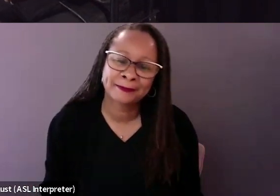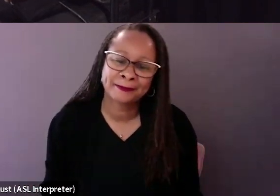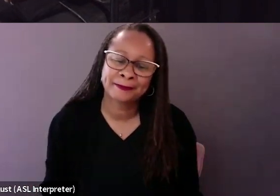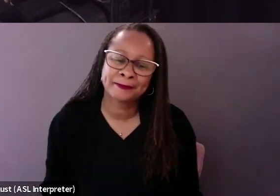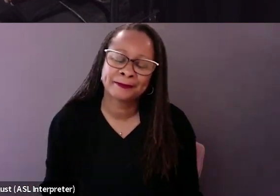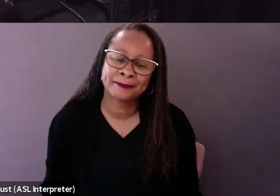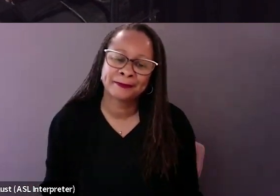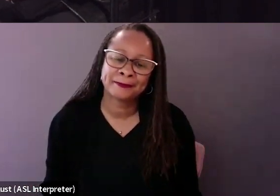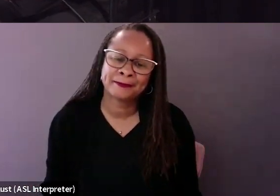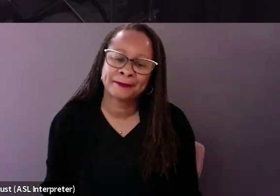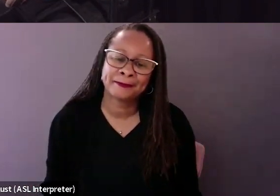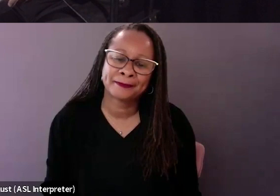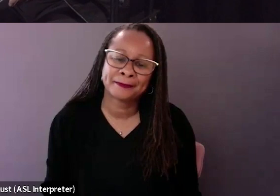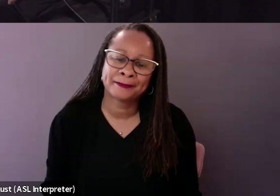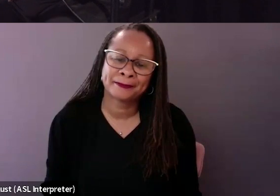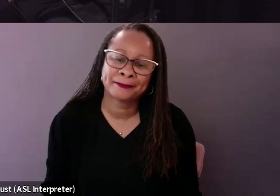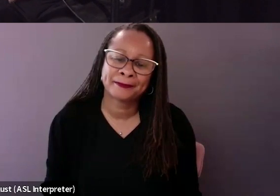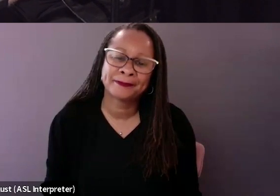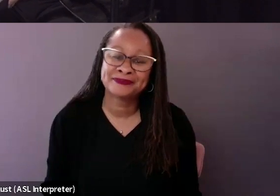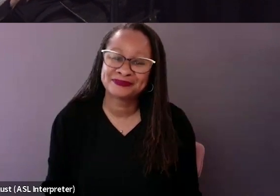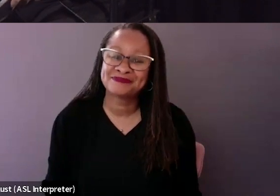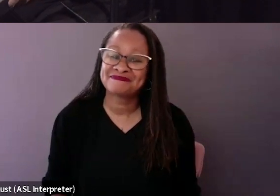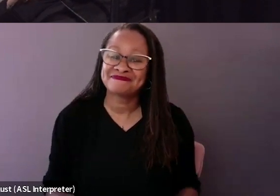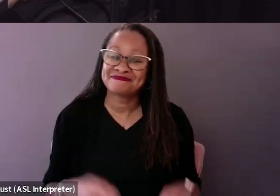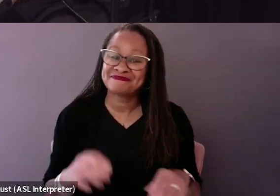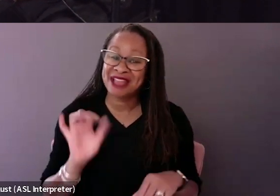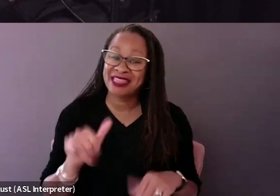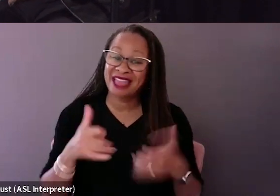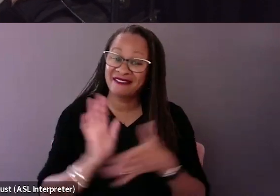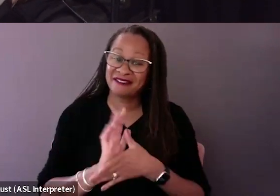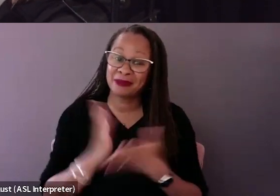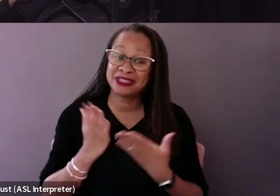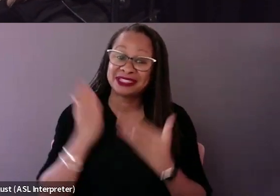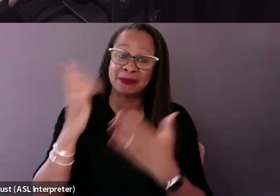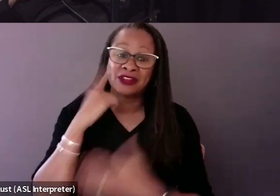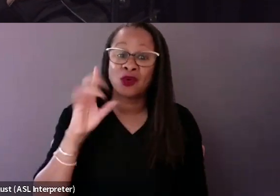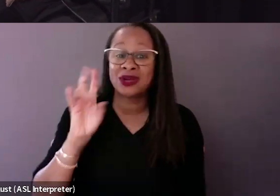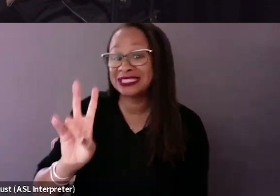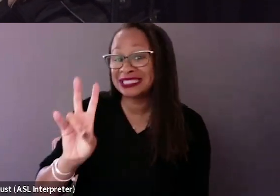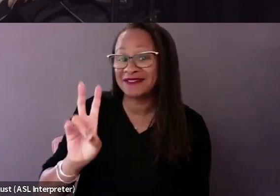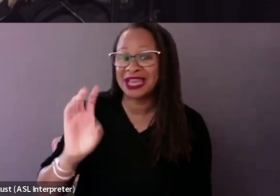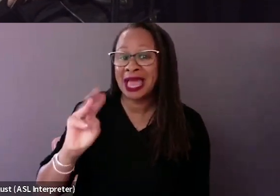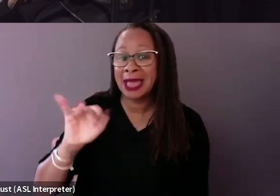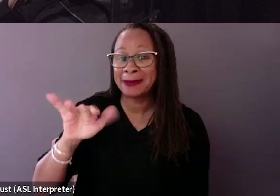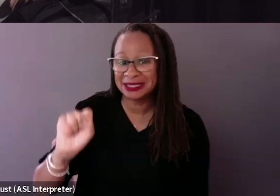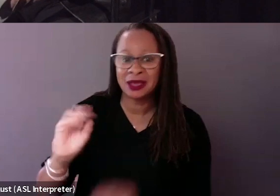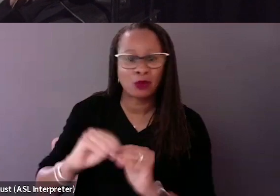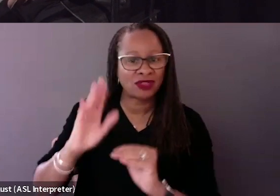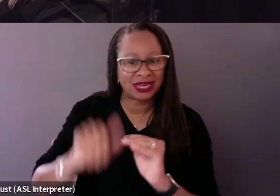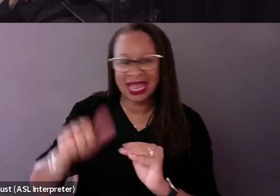Yeah, that's right. The film is nominated for 7 Emmys, more than any other film or